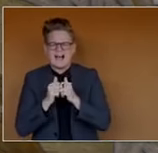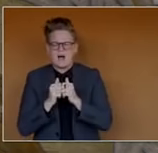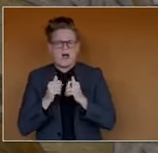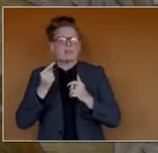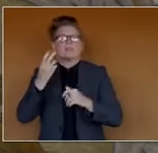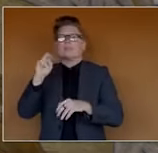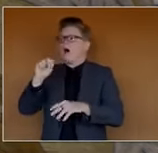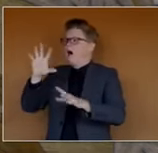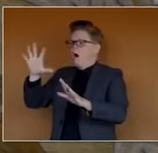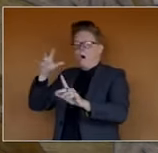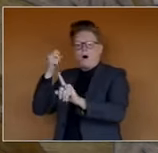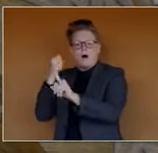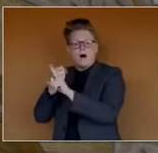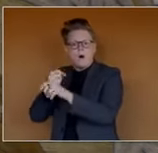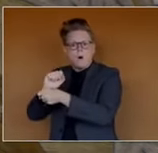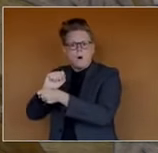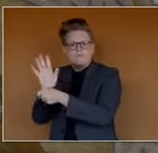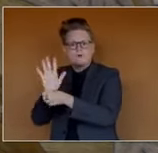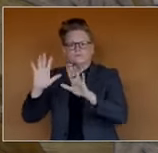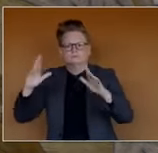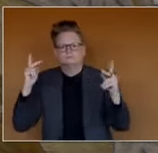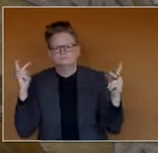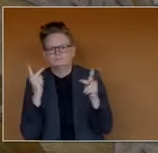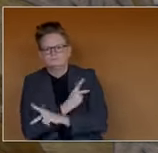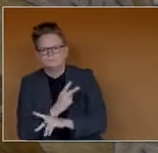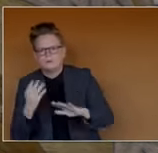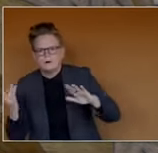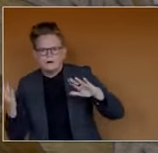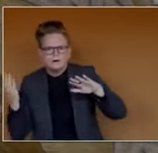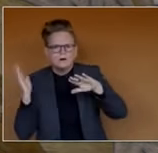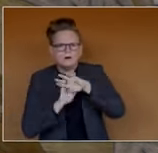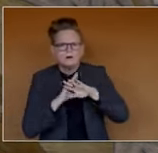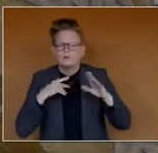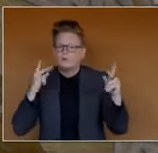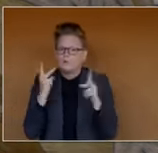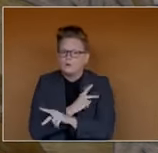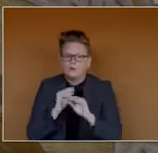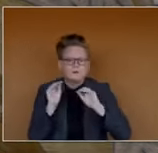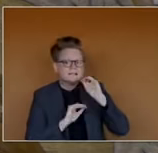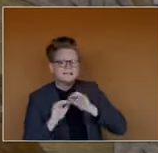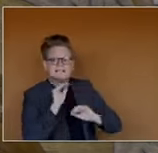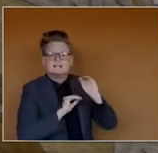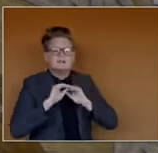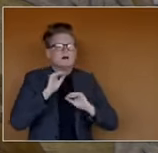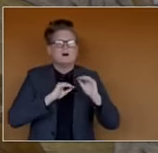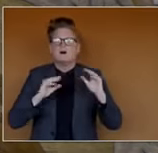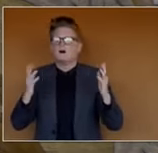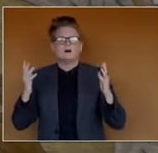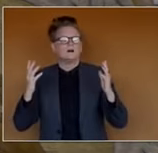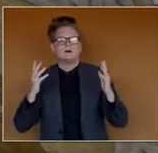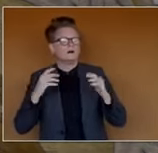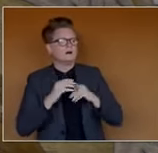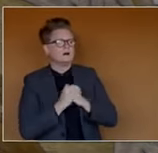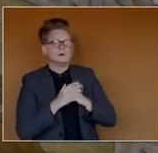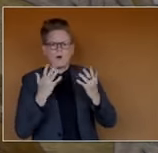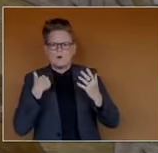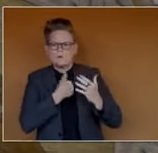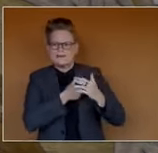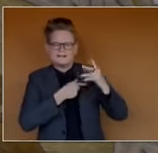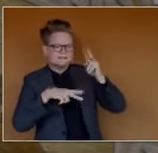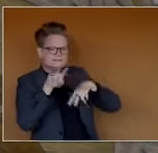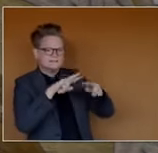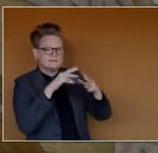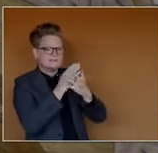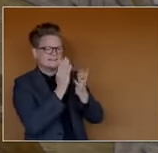we acknowledge that, and this is the budget where we are looking to try to figure out how we can uplift their